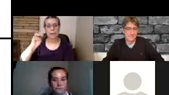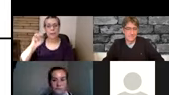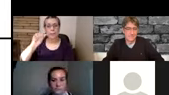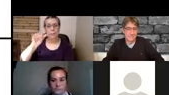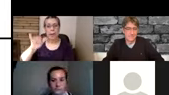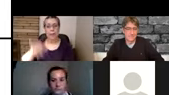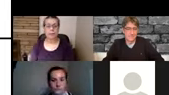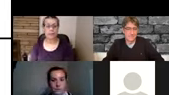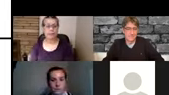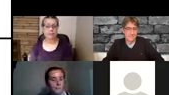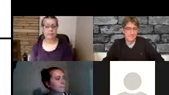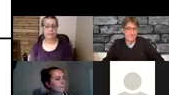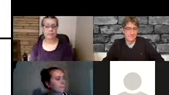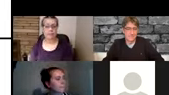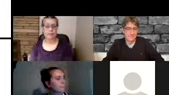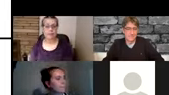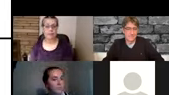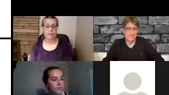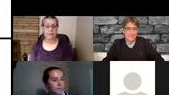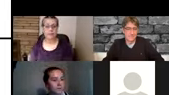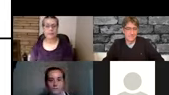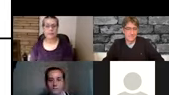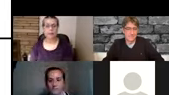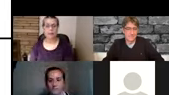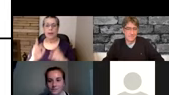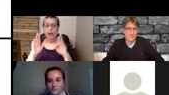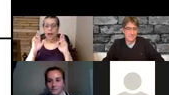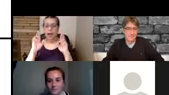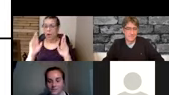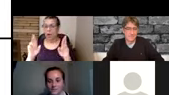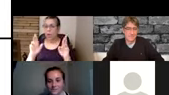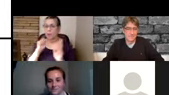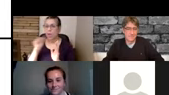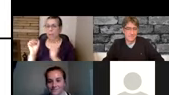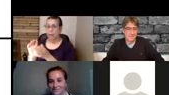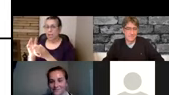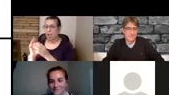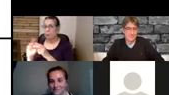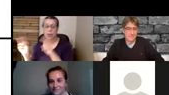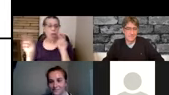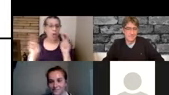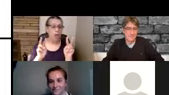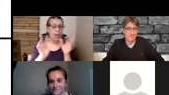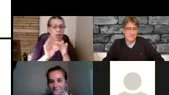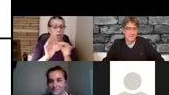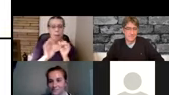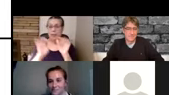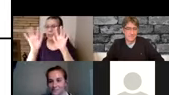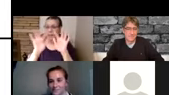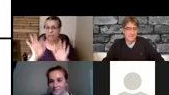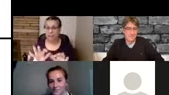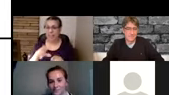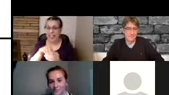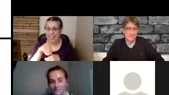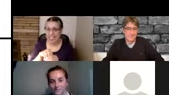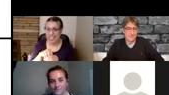I'm hoping that people aren't making comments because they're all busy looking at the various mapping features and the comment features, and you're filling those in.